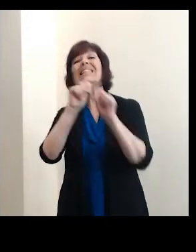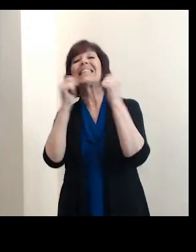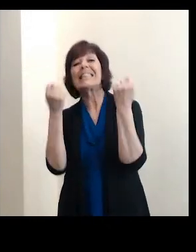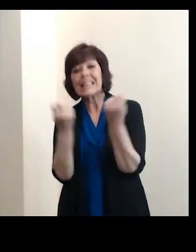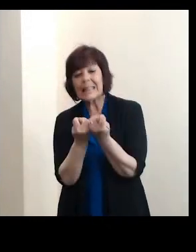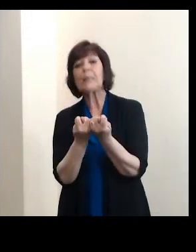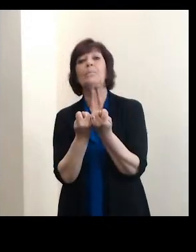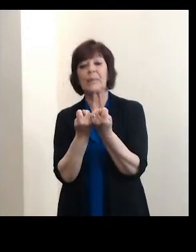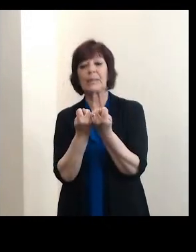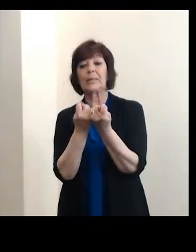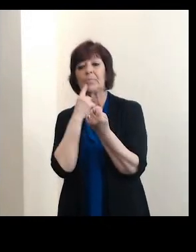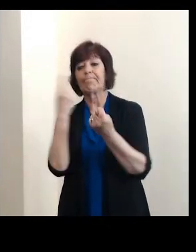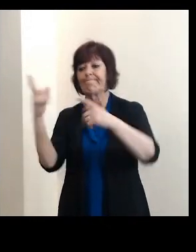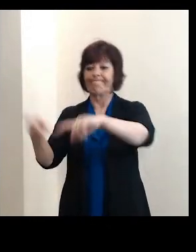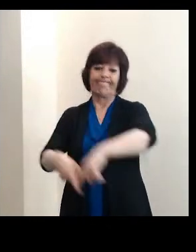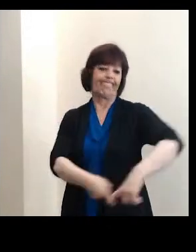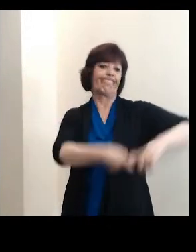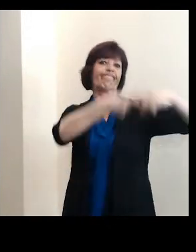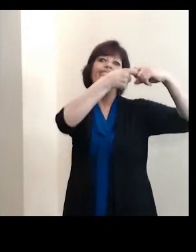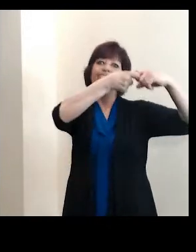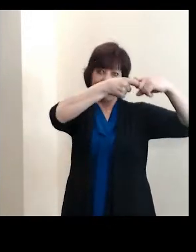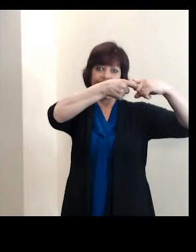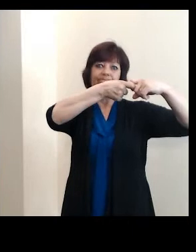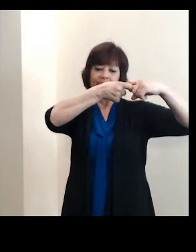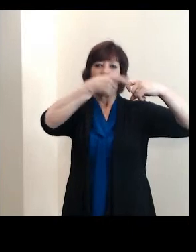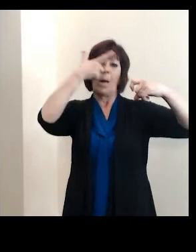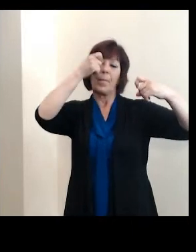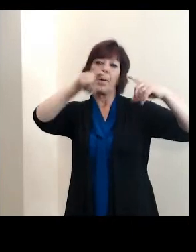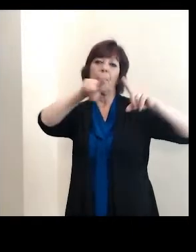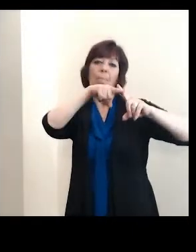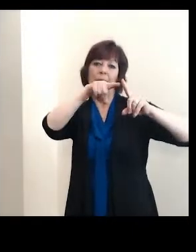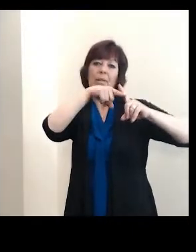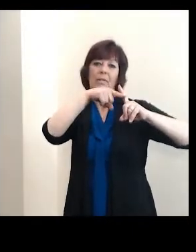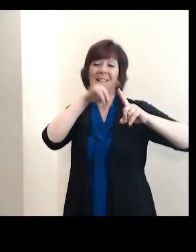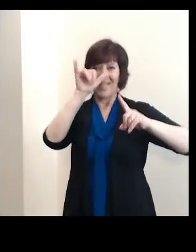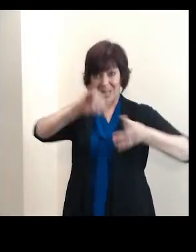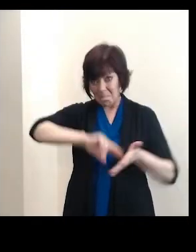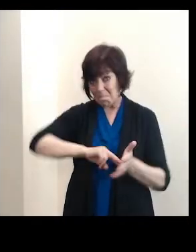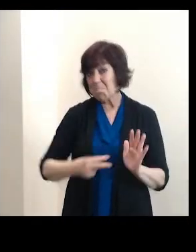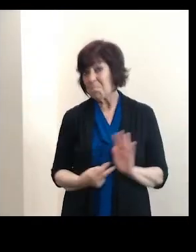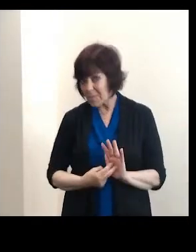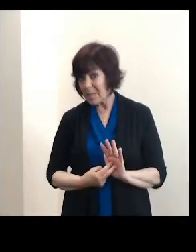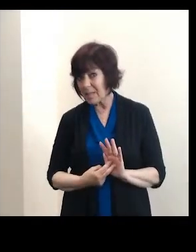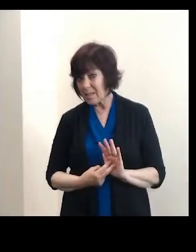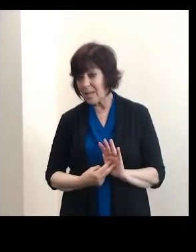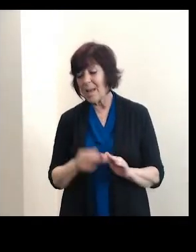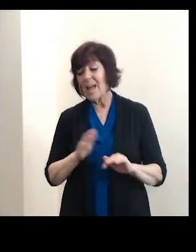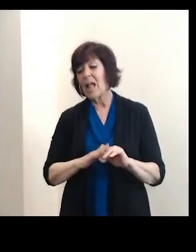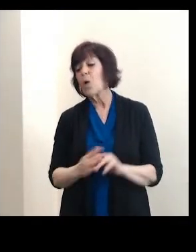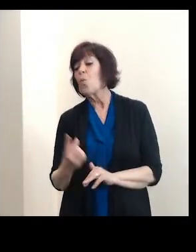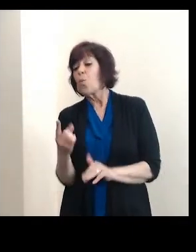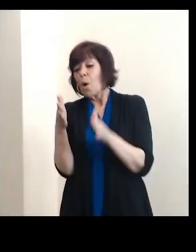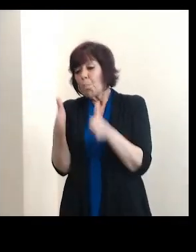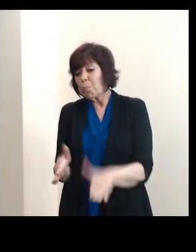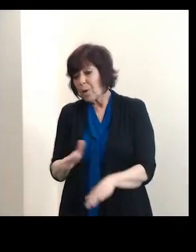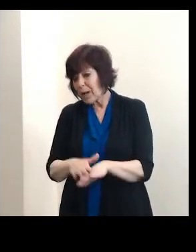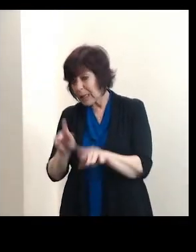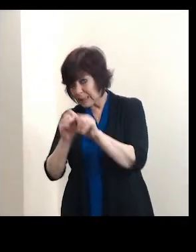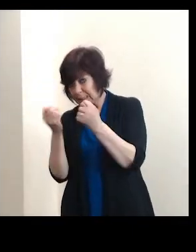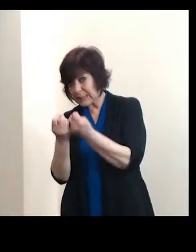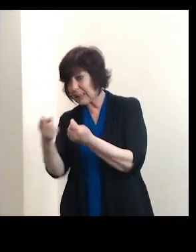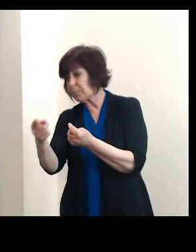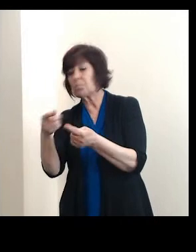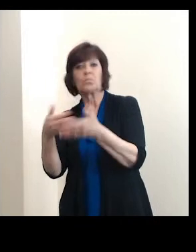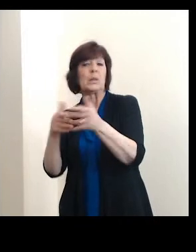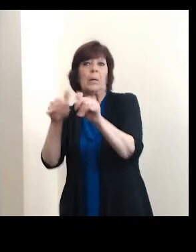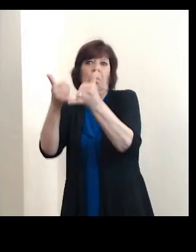teams that have been placed on pause by the Erie County Health Department. So that means there are at least one person on the team, either a